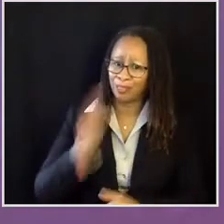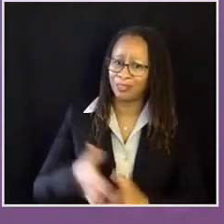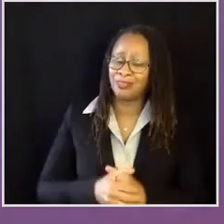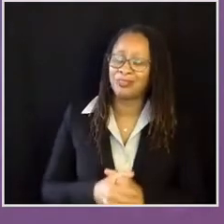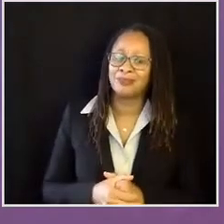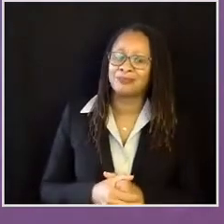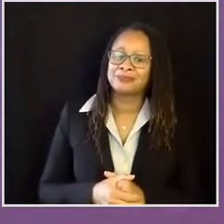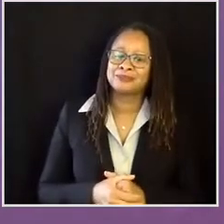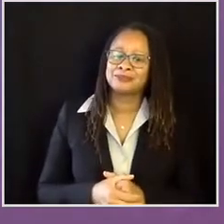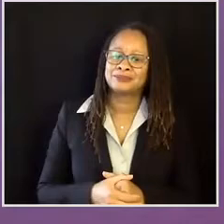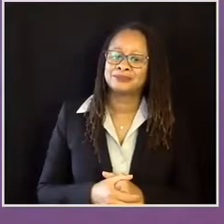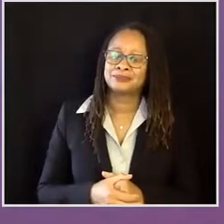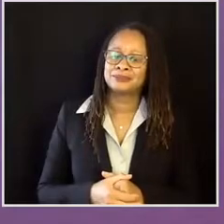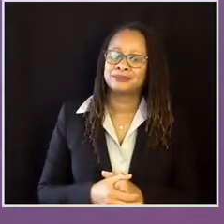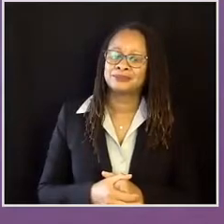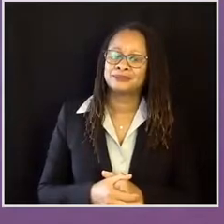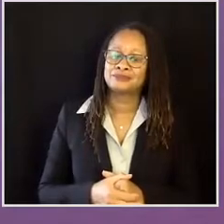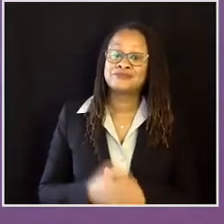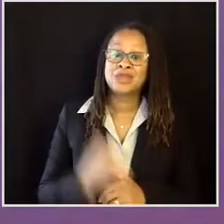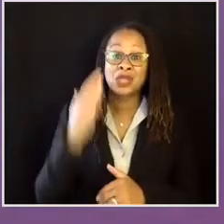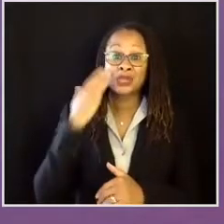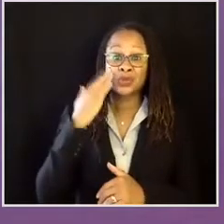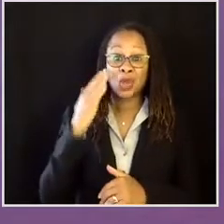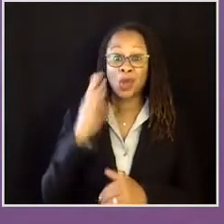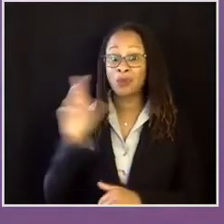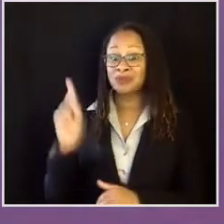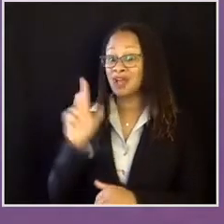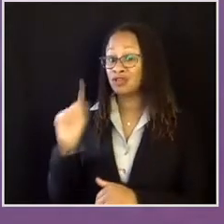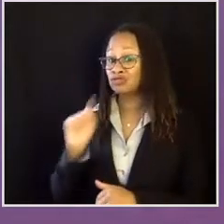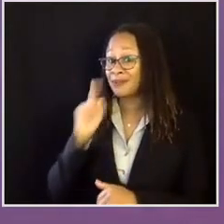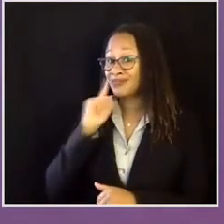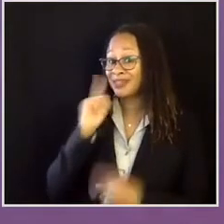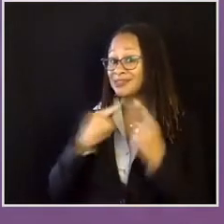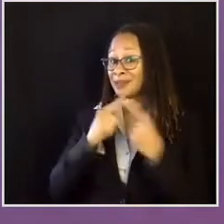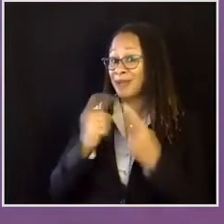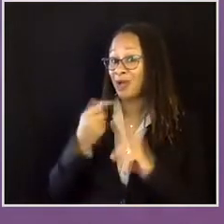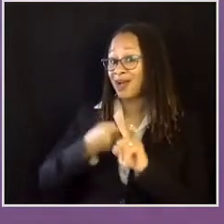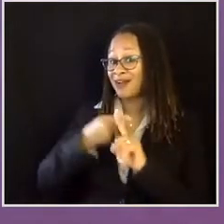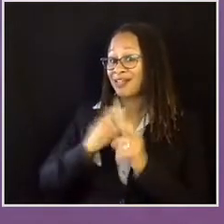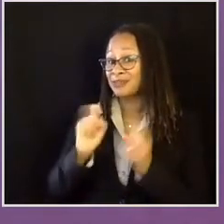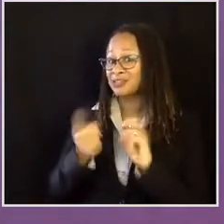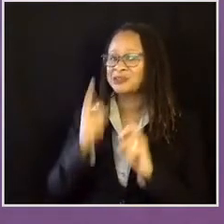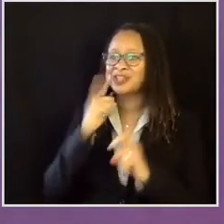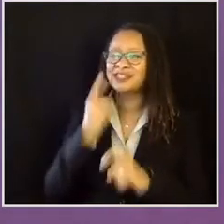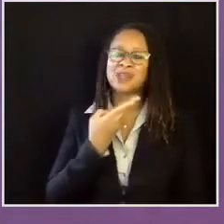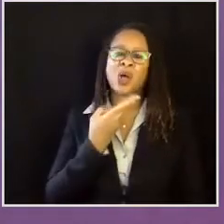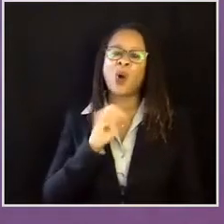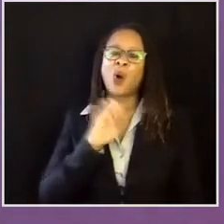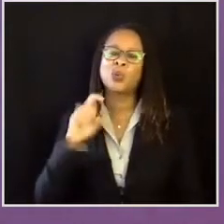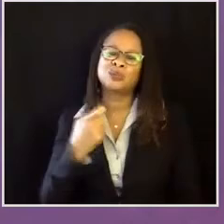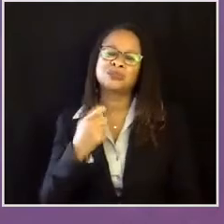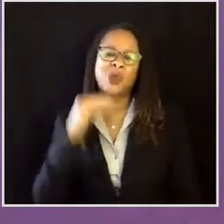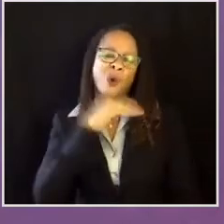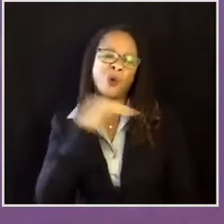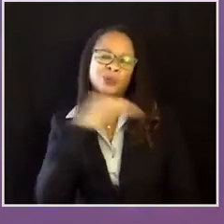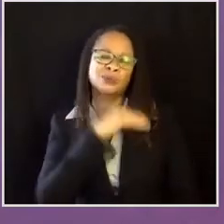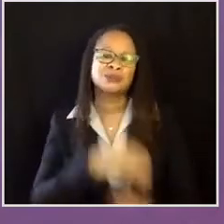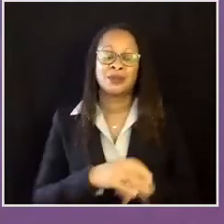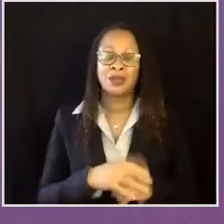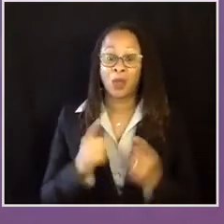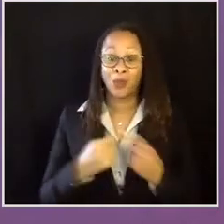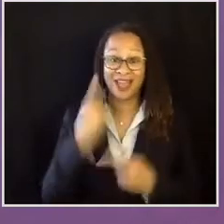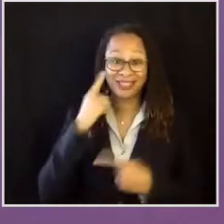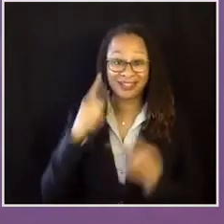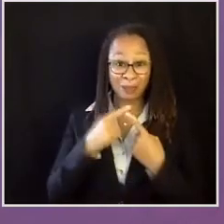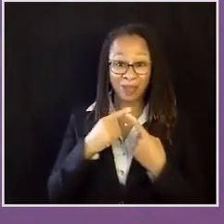You know, when Donald Trump thinks about climate change, he thinks hoax. When I think about it, I think jobs.